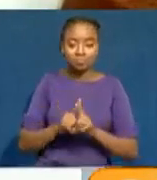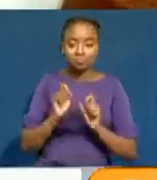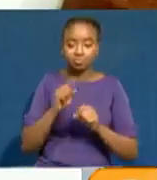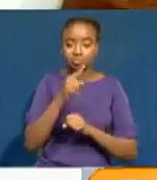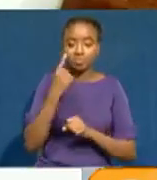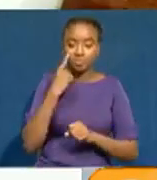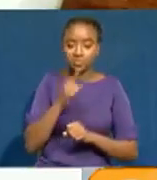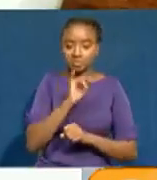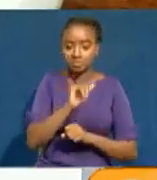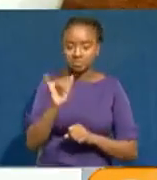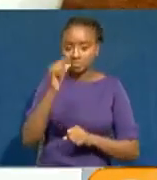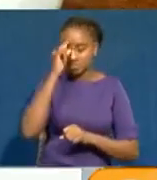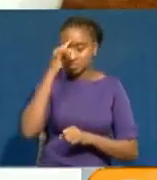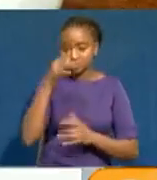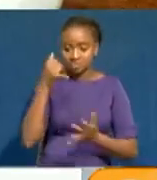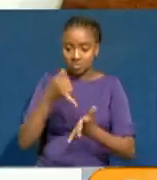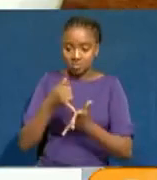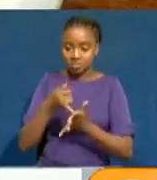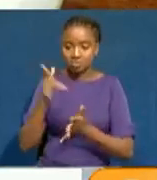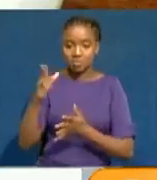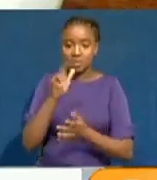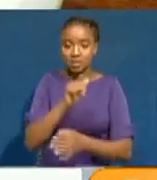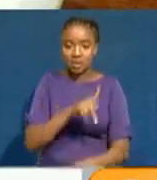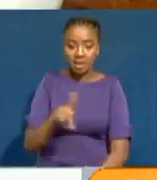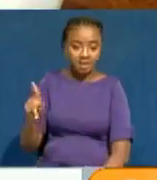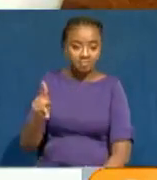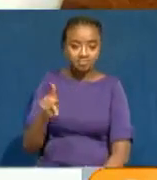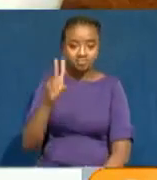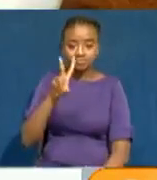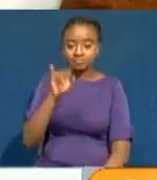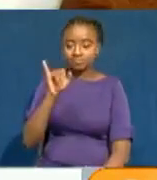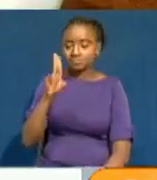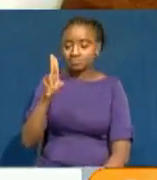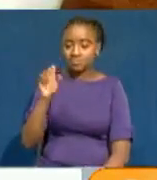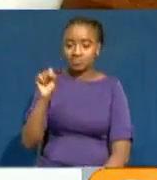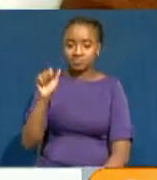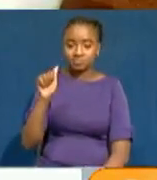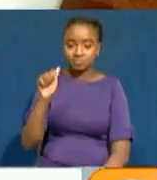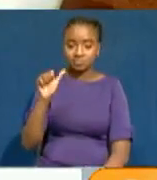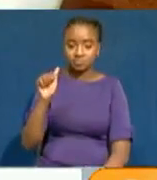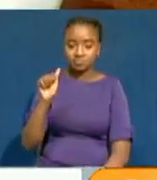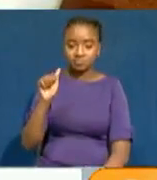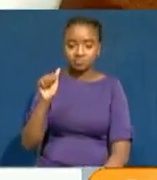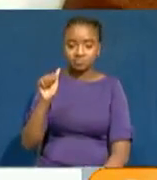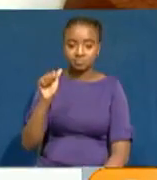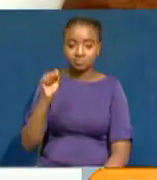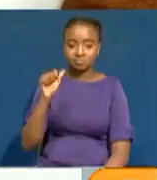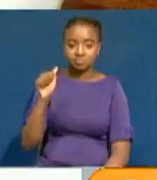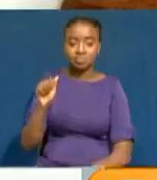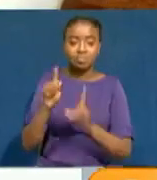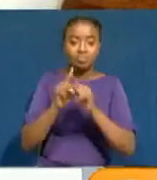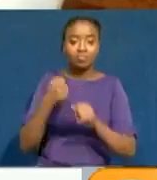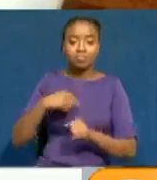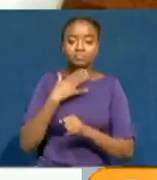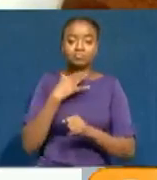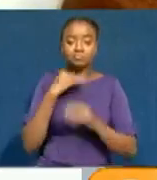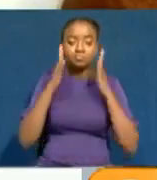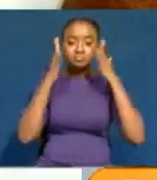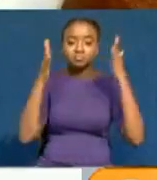that government in Viusasa, Jeff, it is the issue of inclusion that you are talking